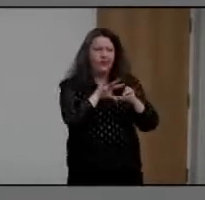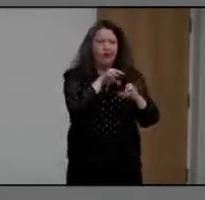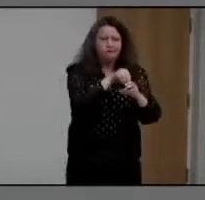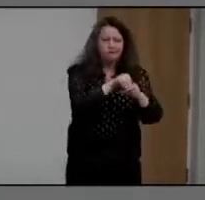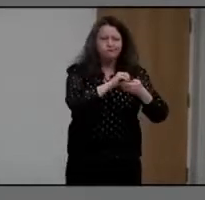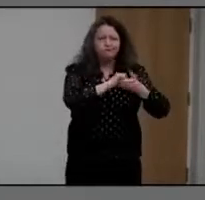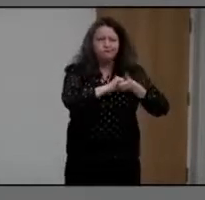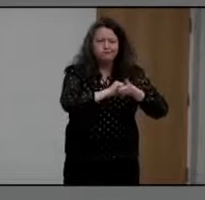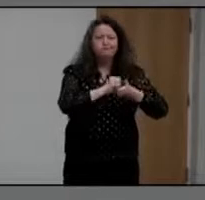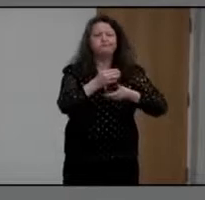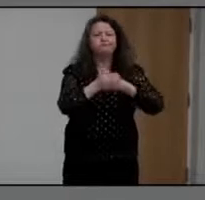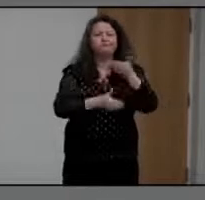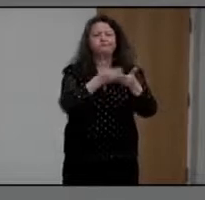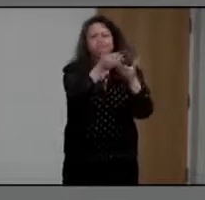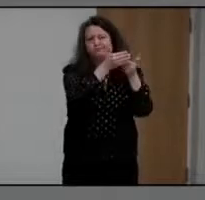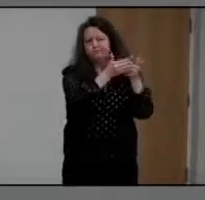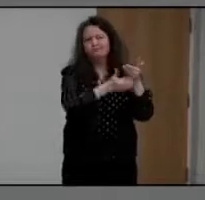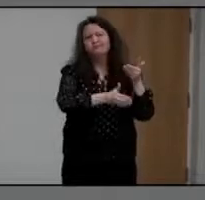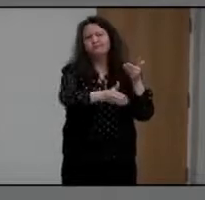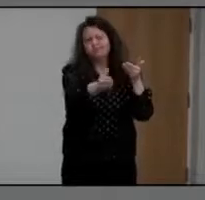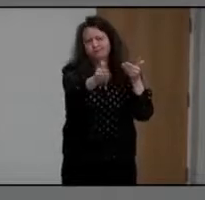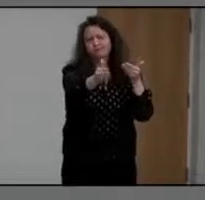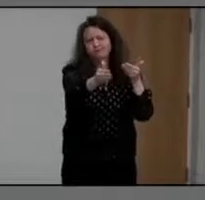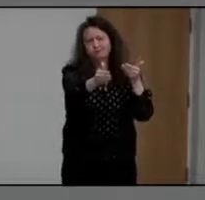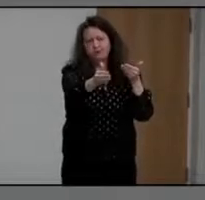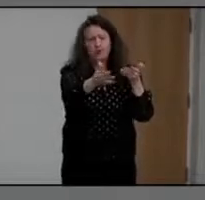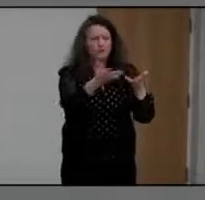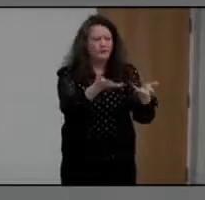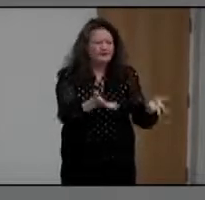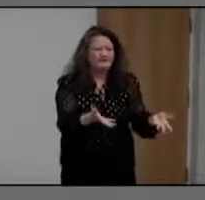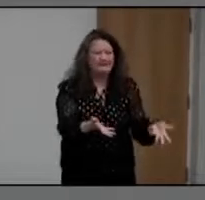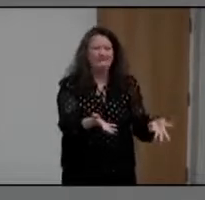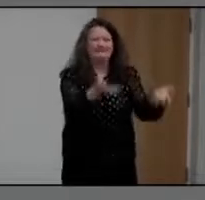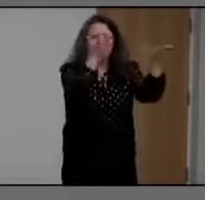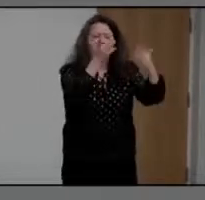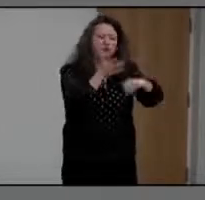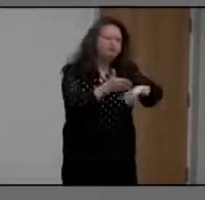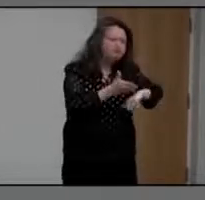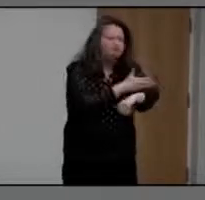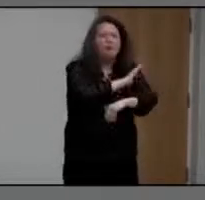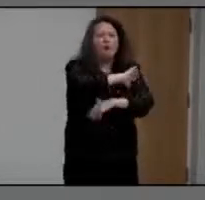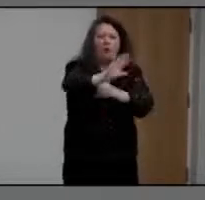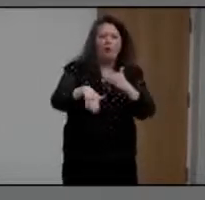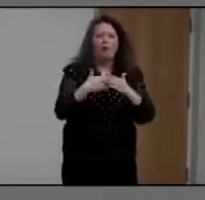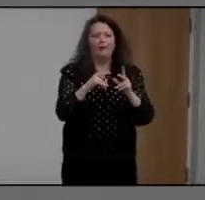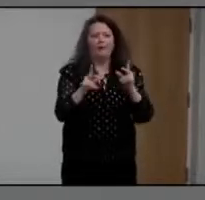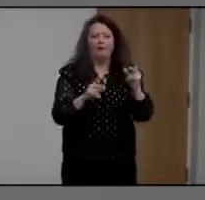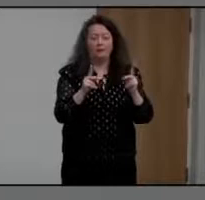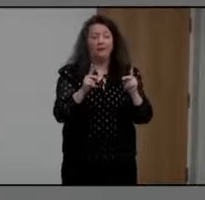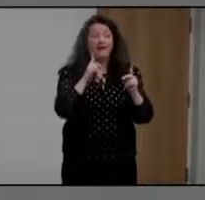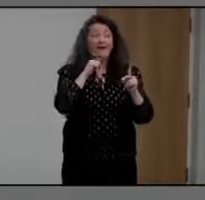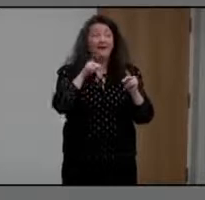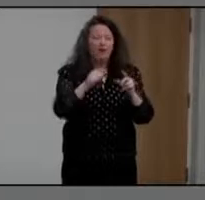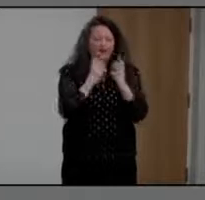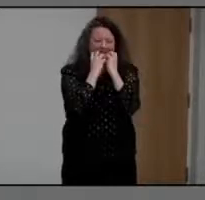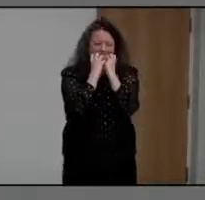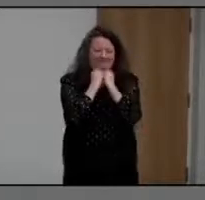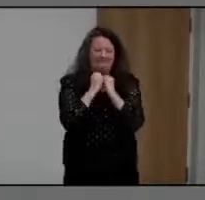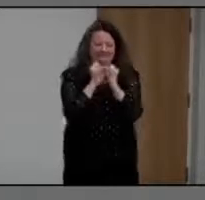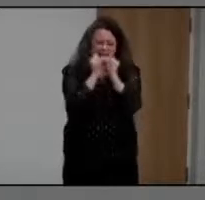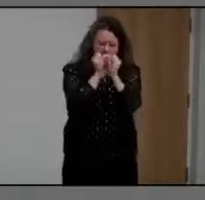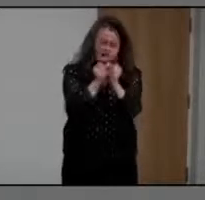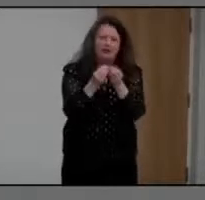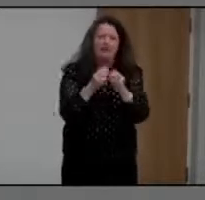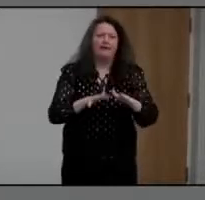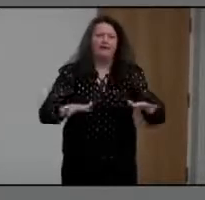forward, and in good relations in uplifting the whole people for the next 7 generations and the University of